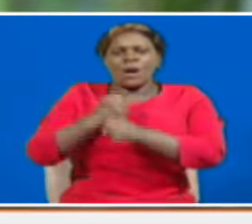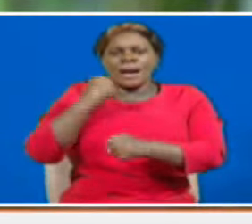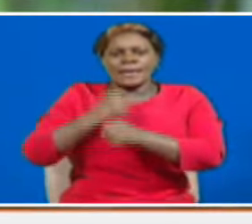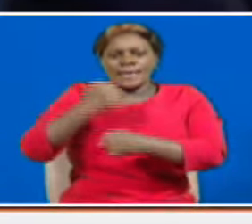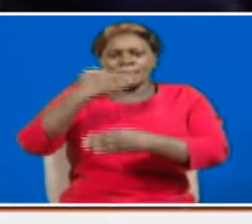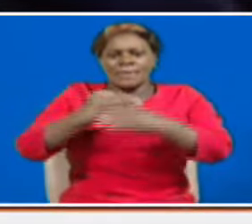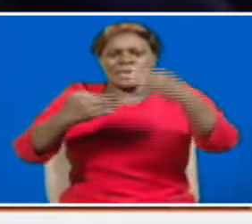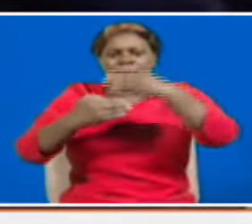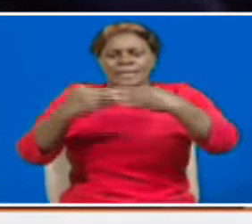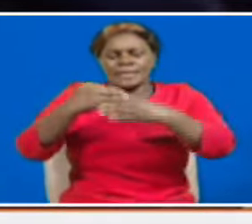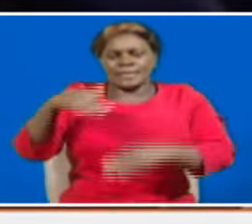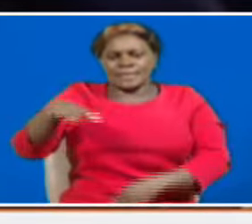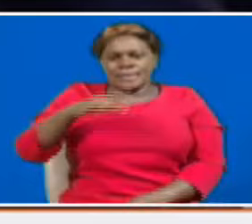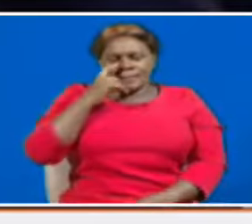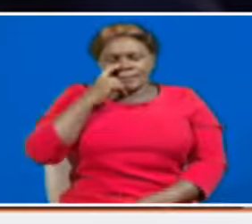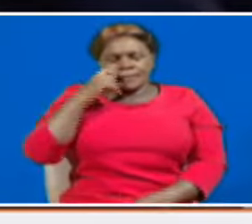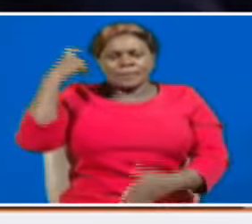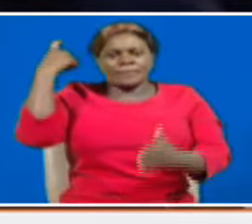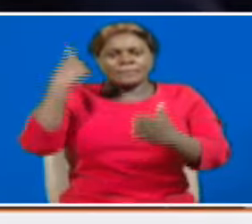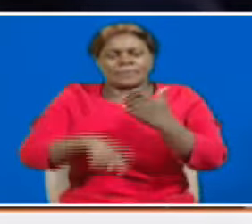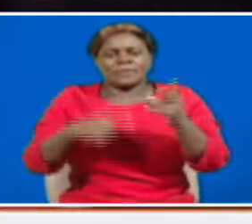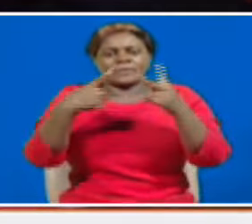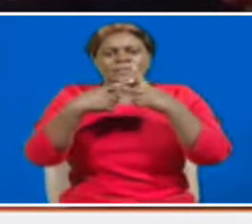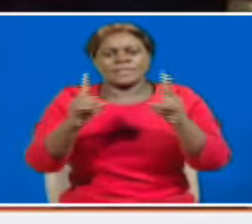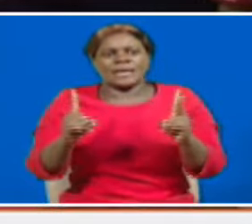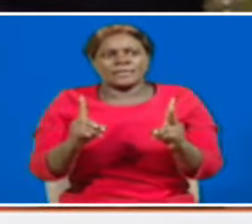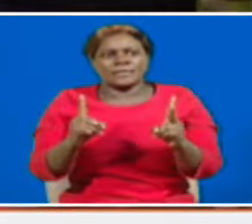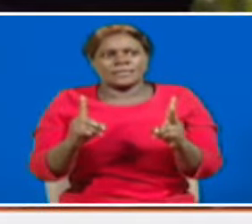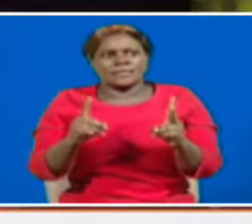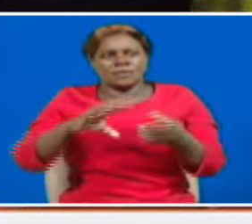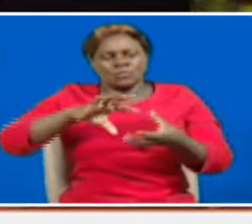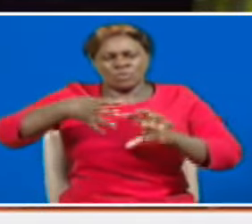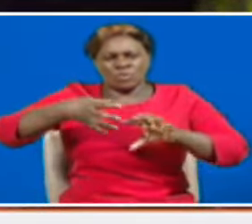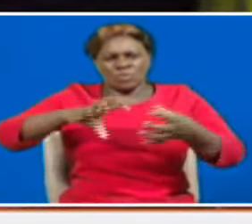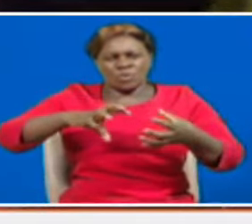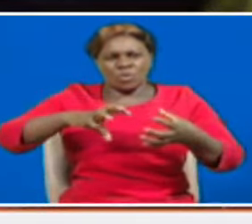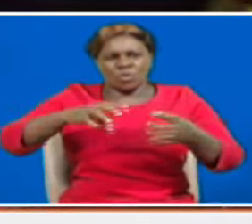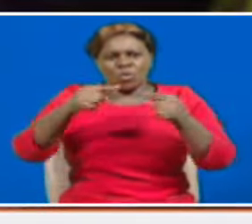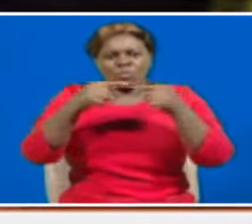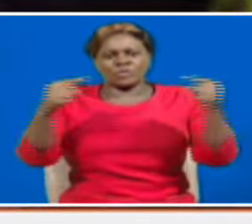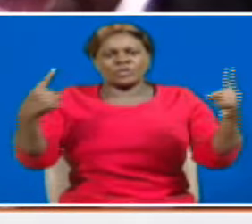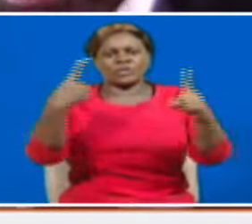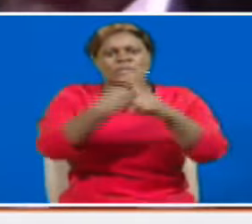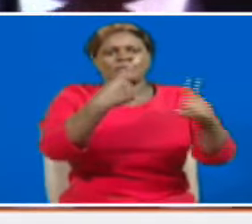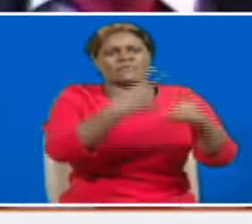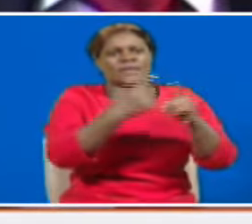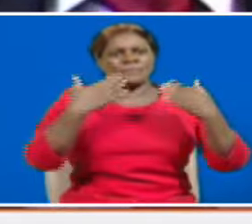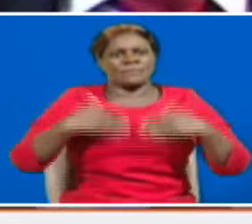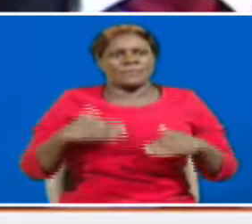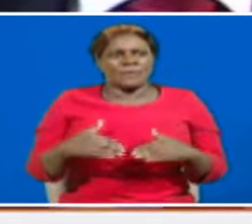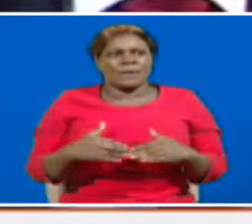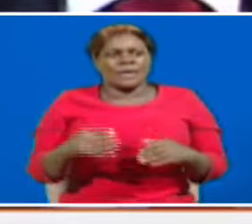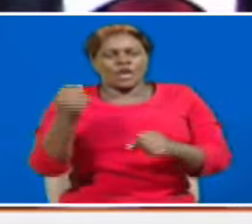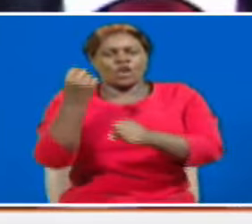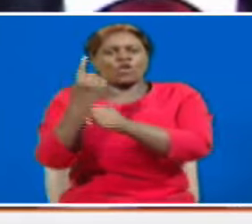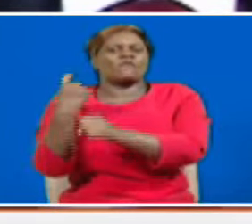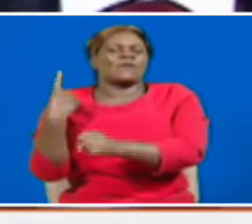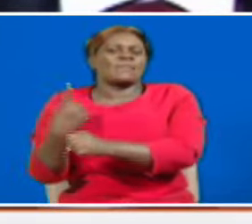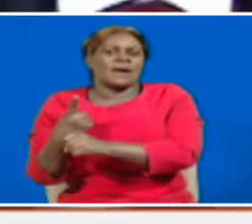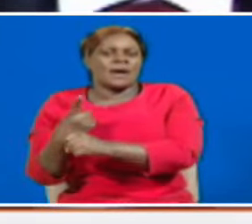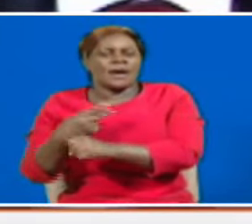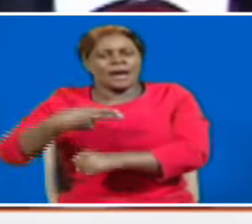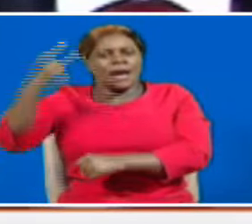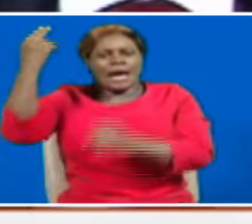our sites. The housing levy has been a subject of controversy and opposition from various quarters. In November, the High